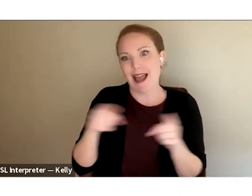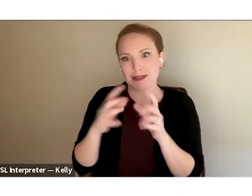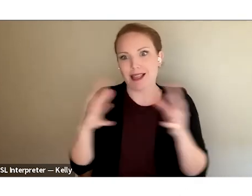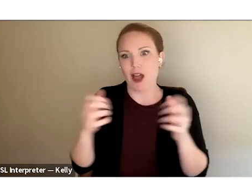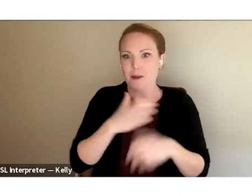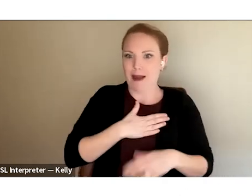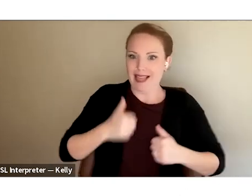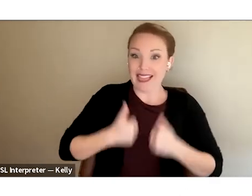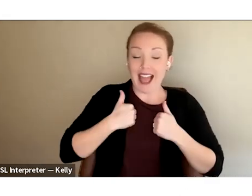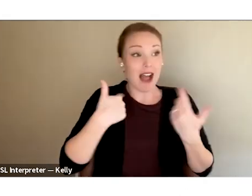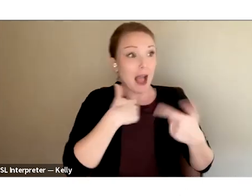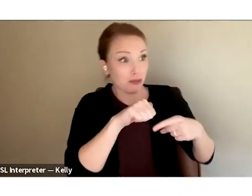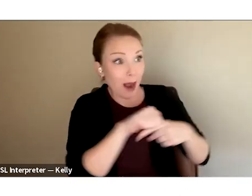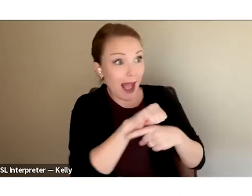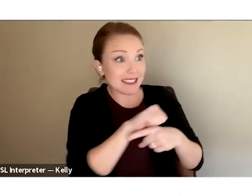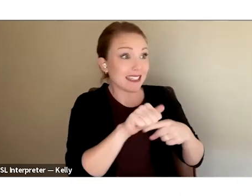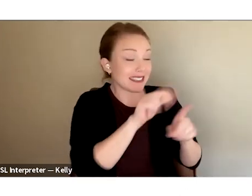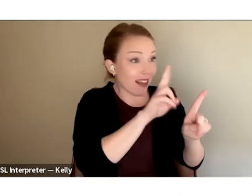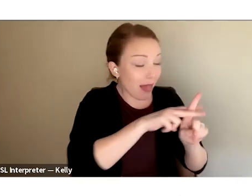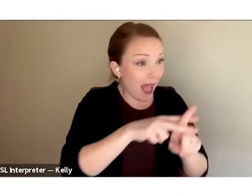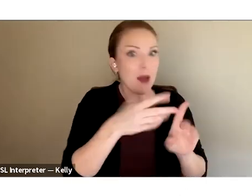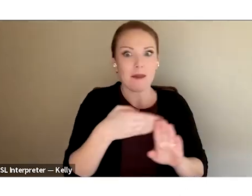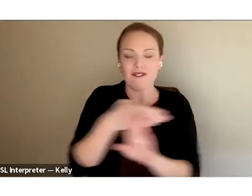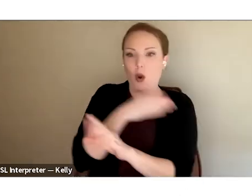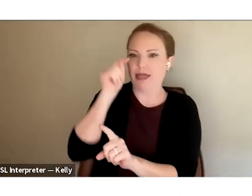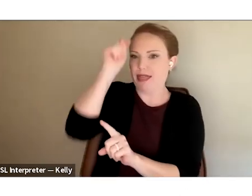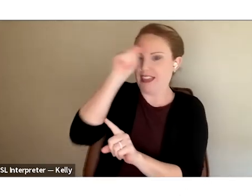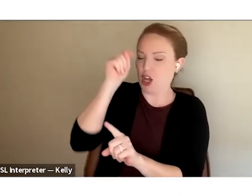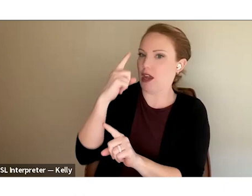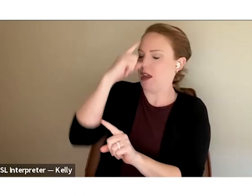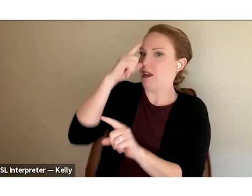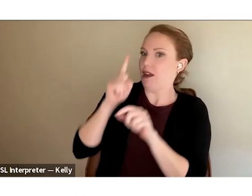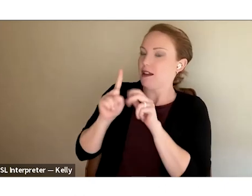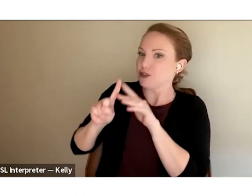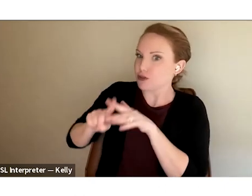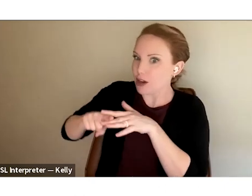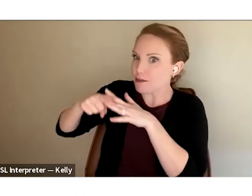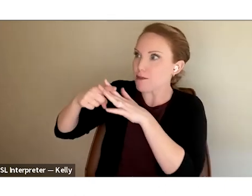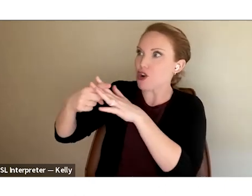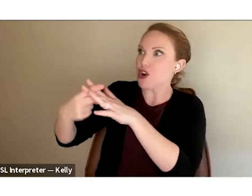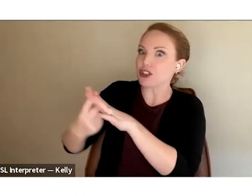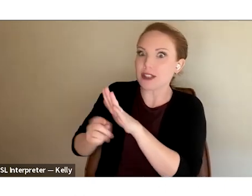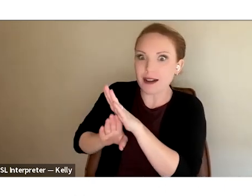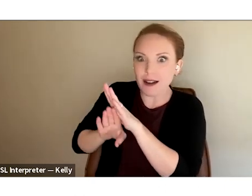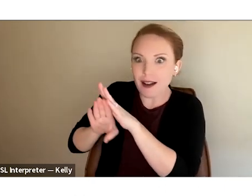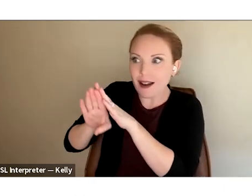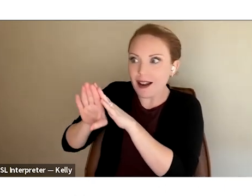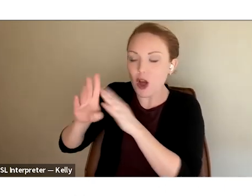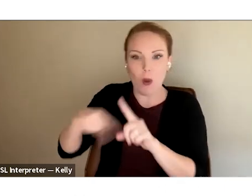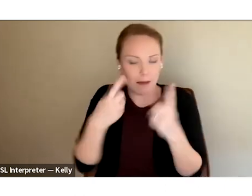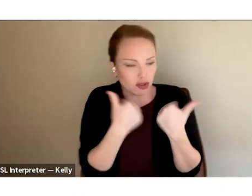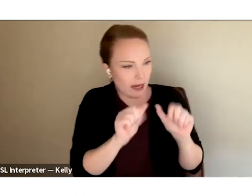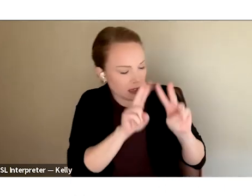that I do the practice sometimes before the theory, and the theory emerges when I'm trying to understand the patterns of that behavior or